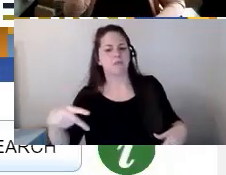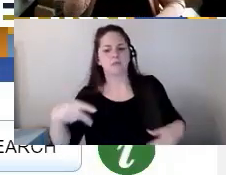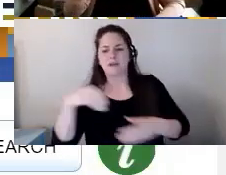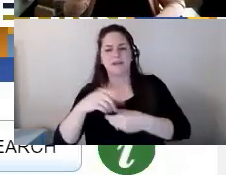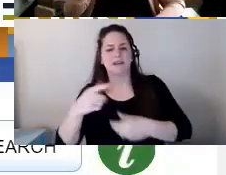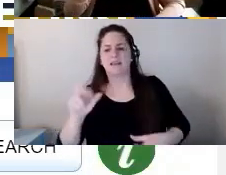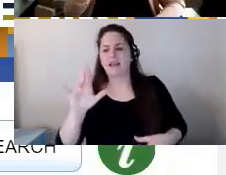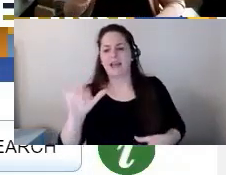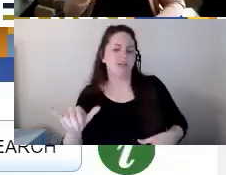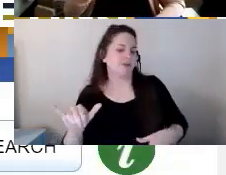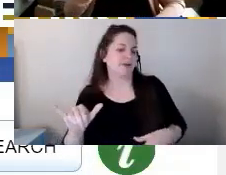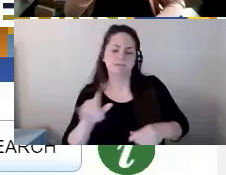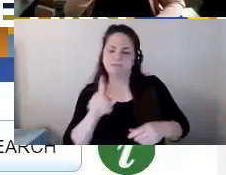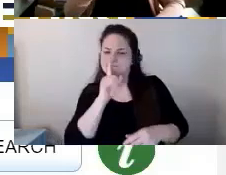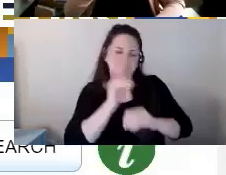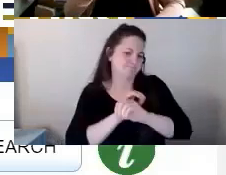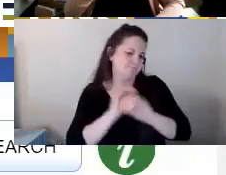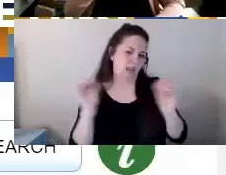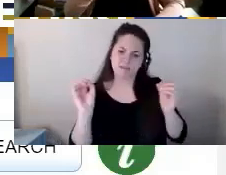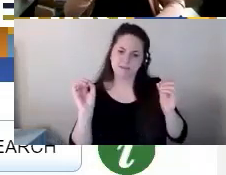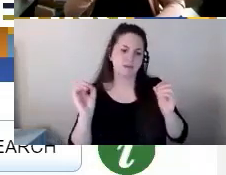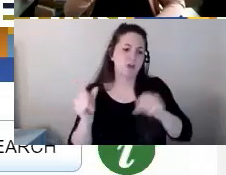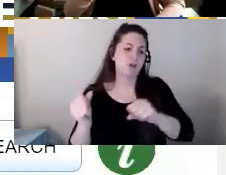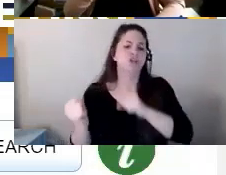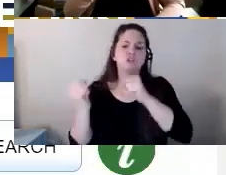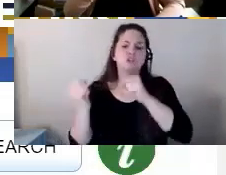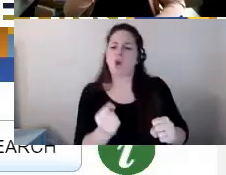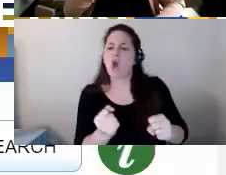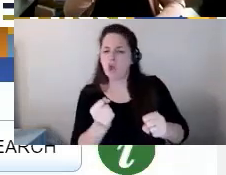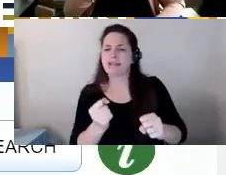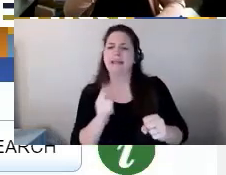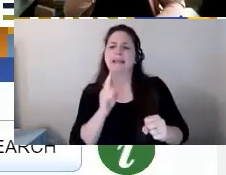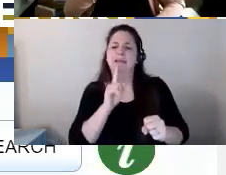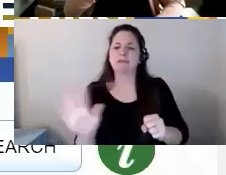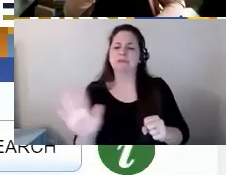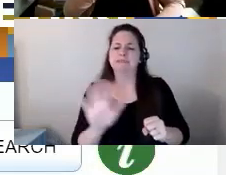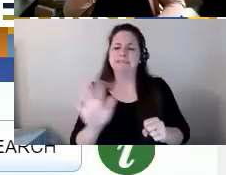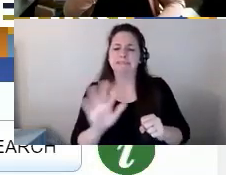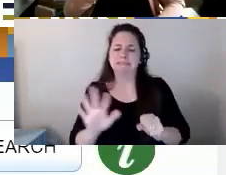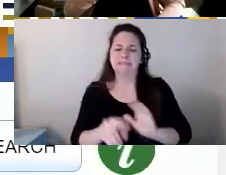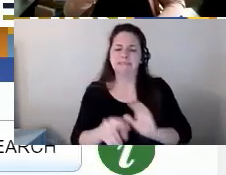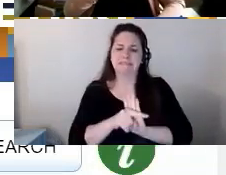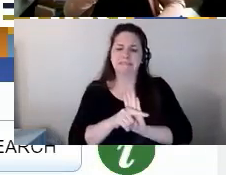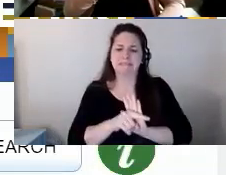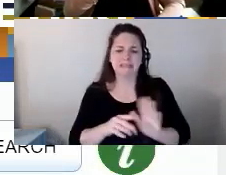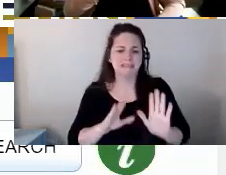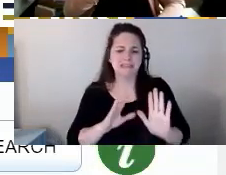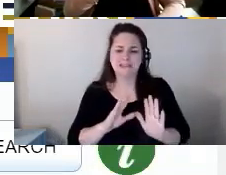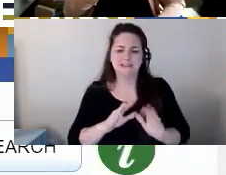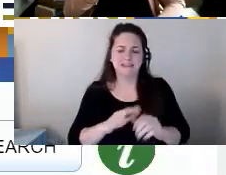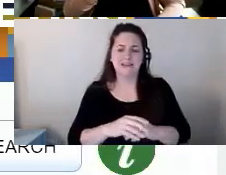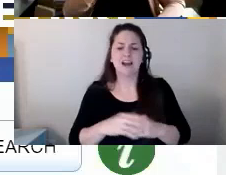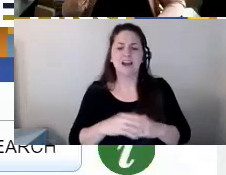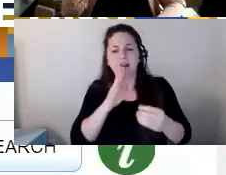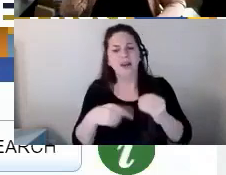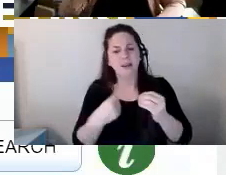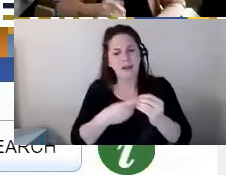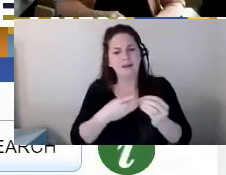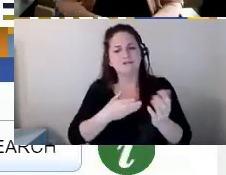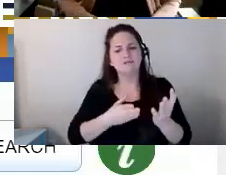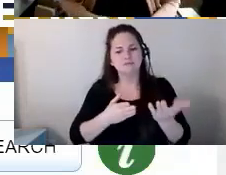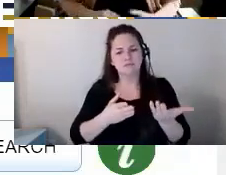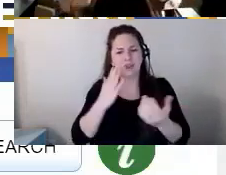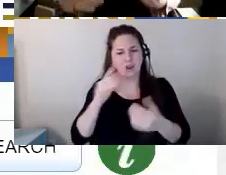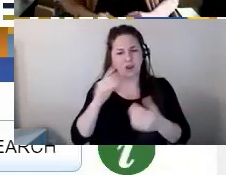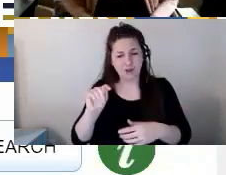gallery. Correct. We are strongly discouraging. I started with talking about transparencies, and many of you probably